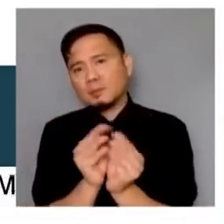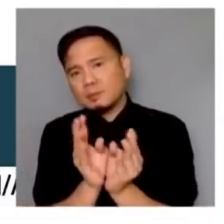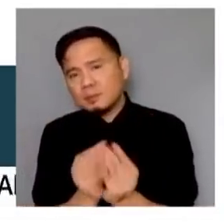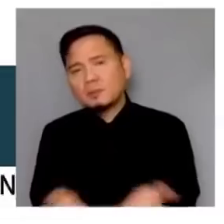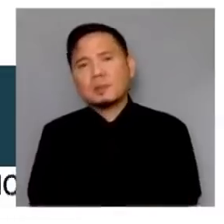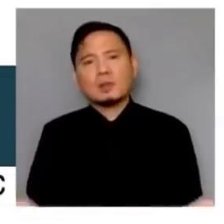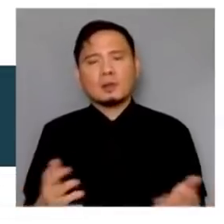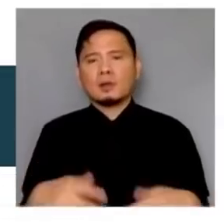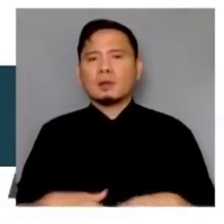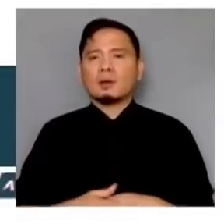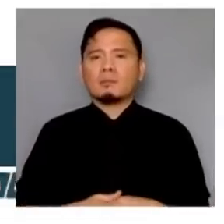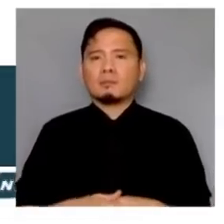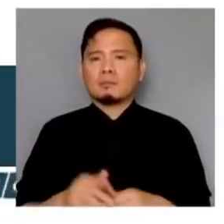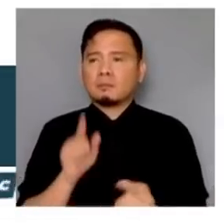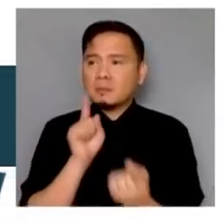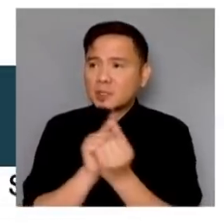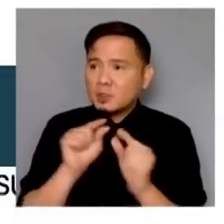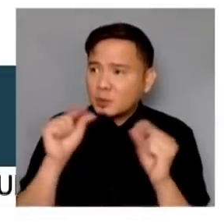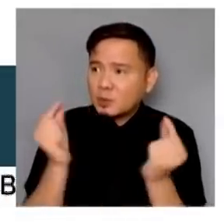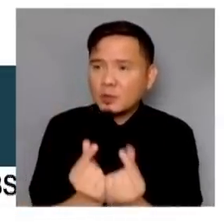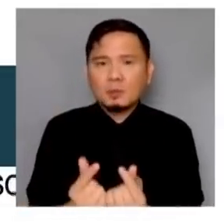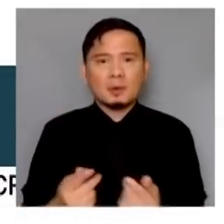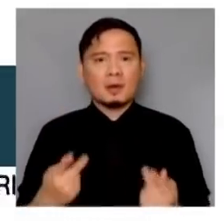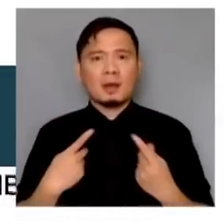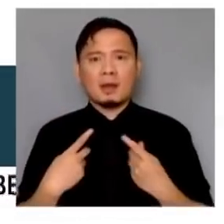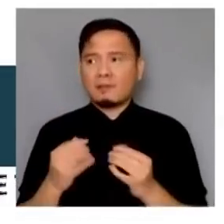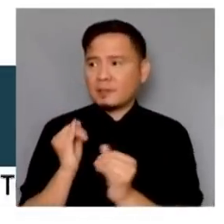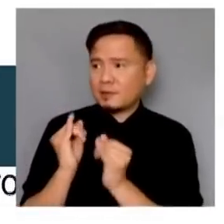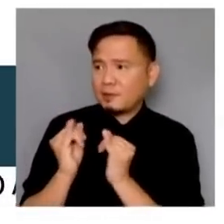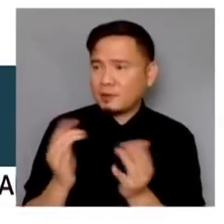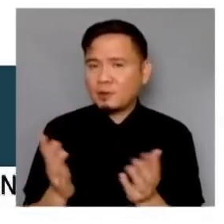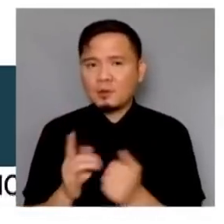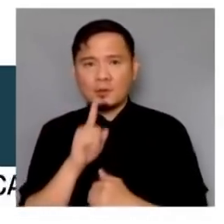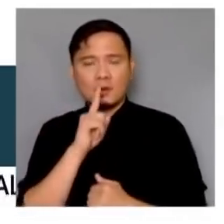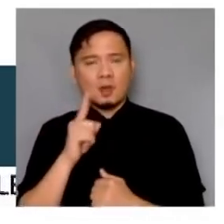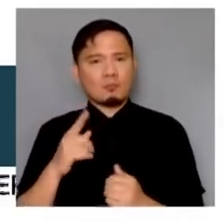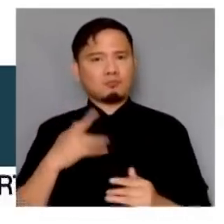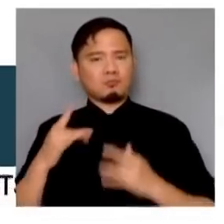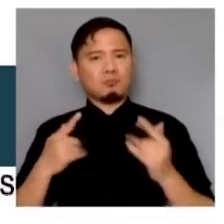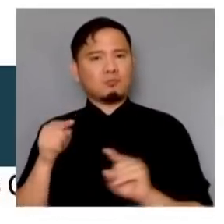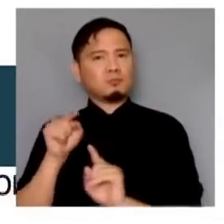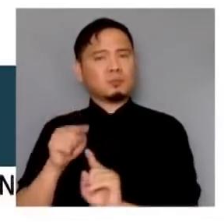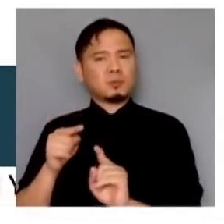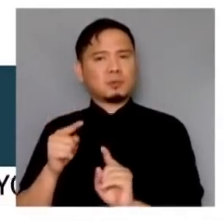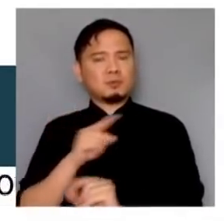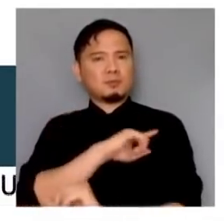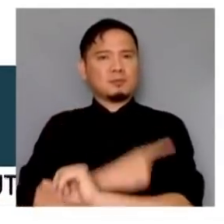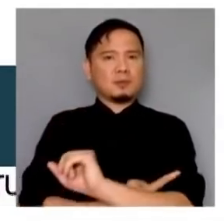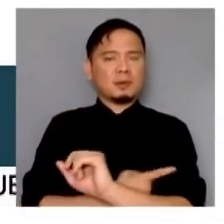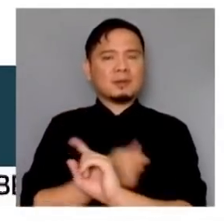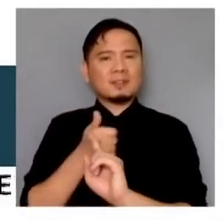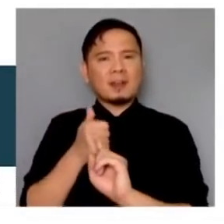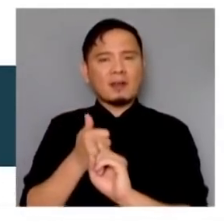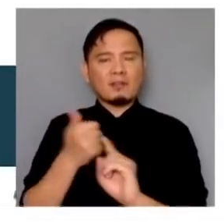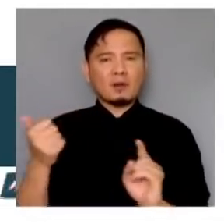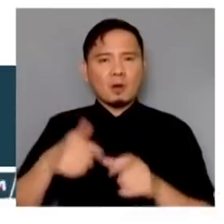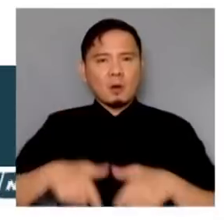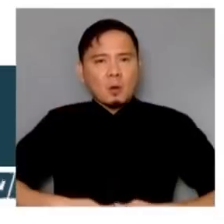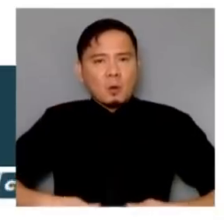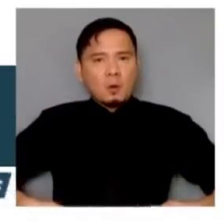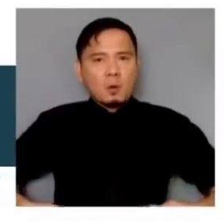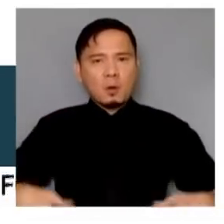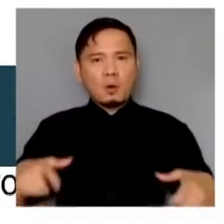So he's physically fit. He's an 8 division world champion. Wala pong makakasabay diyan sa physical fitness